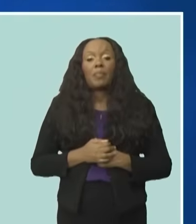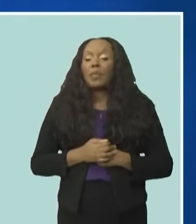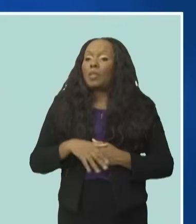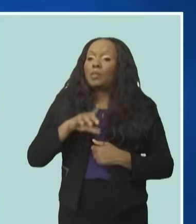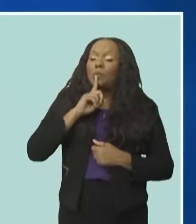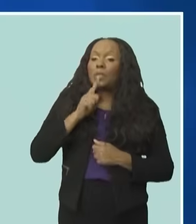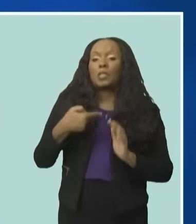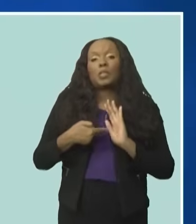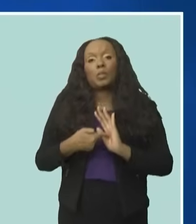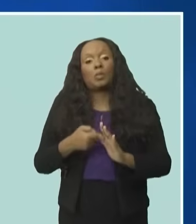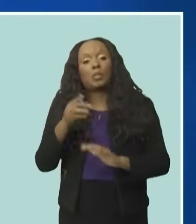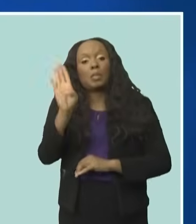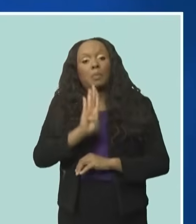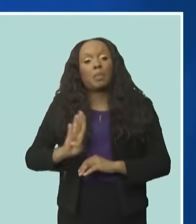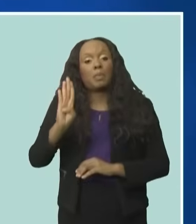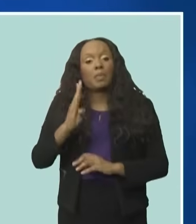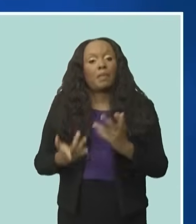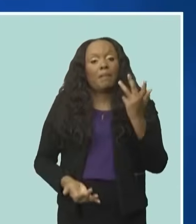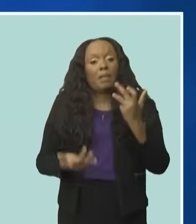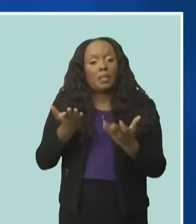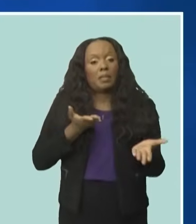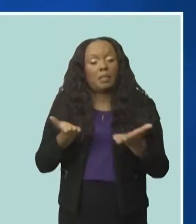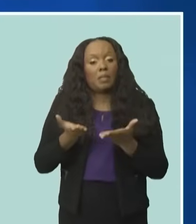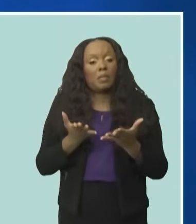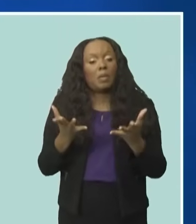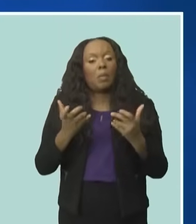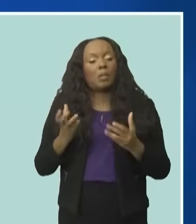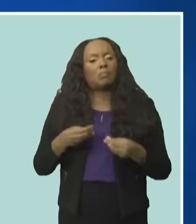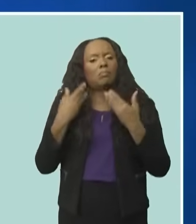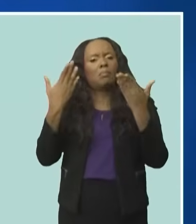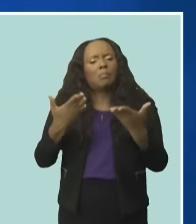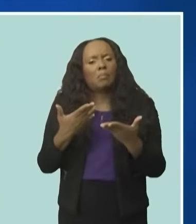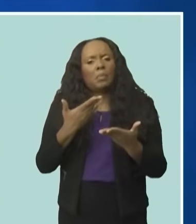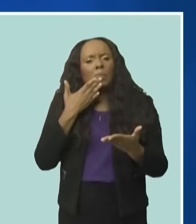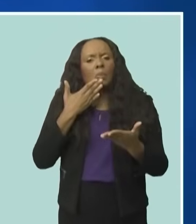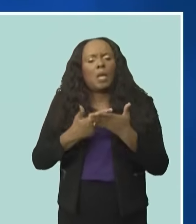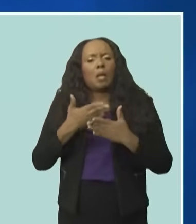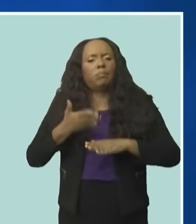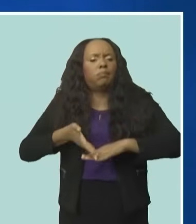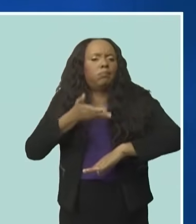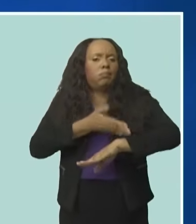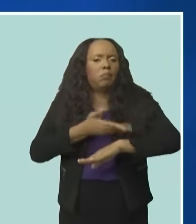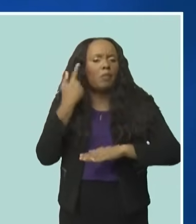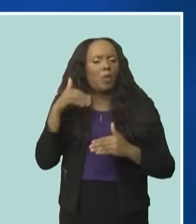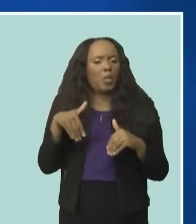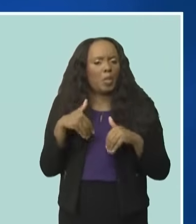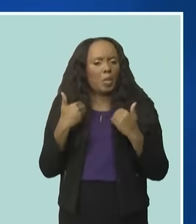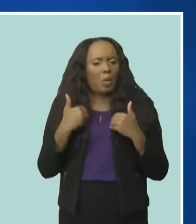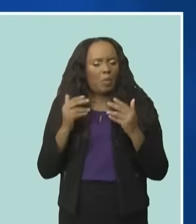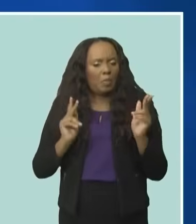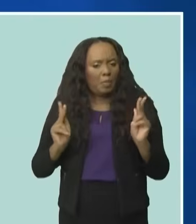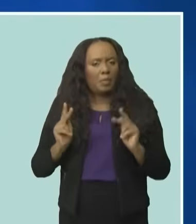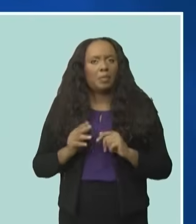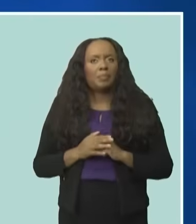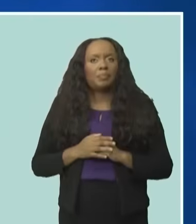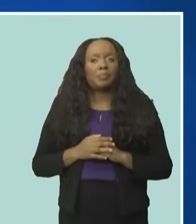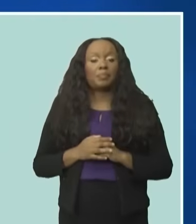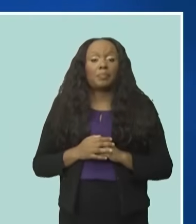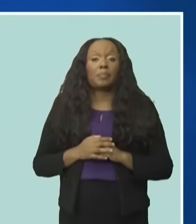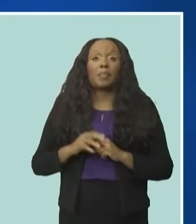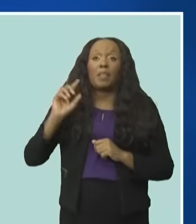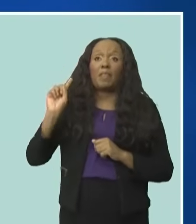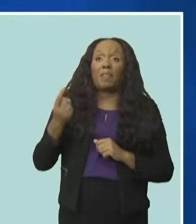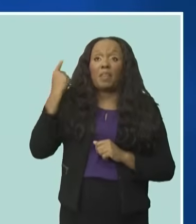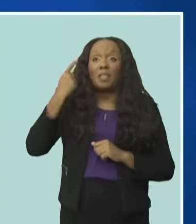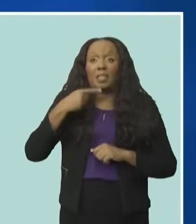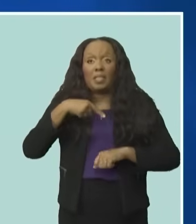commitment of the Barbados Fire Service to youth development and national service. In 2024, for the first time in history, the Fire